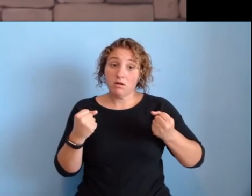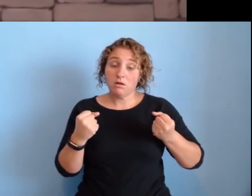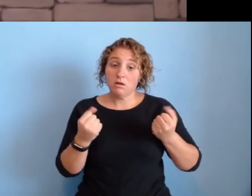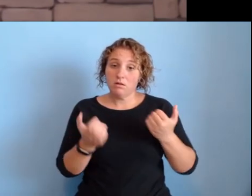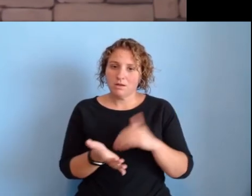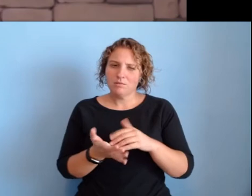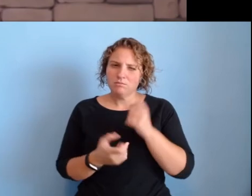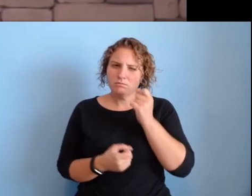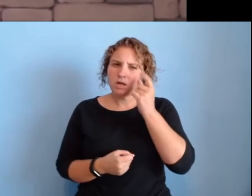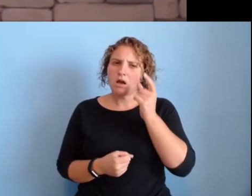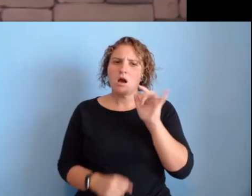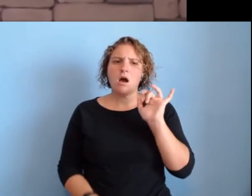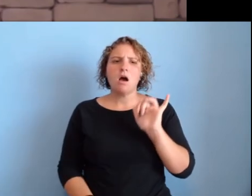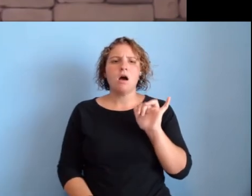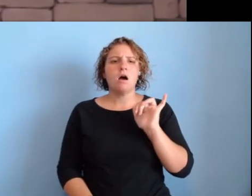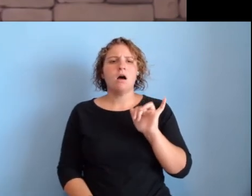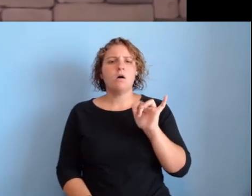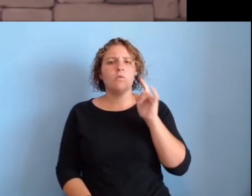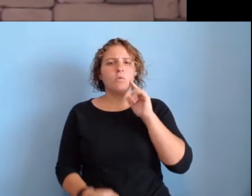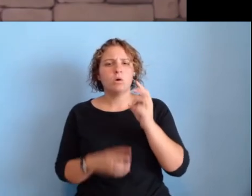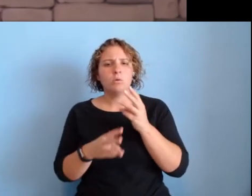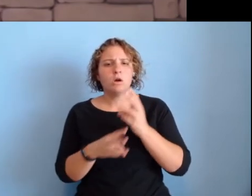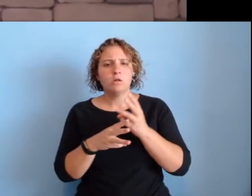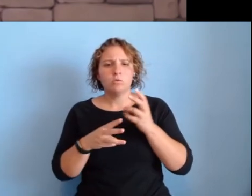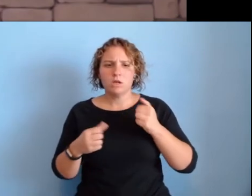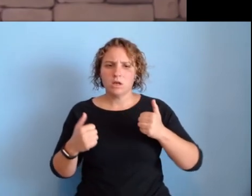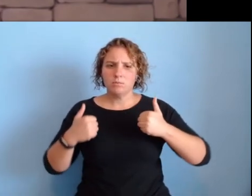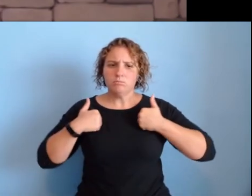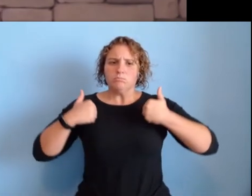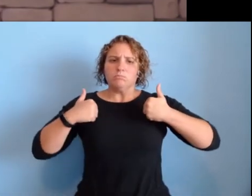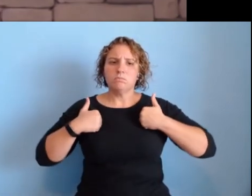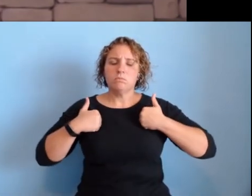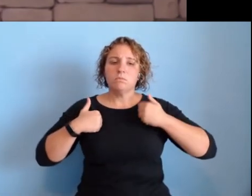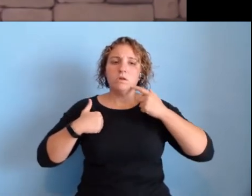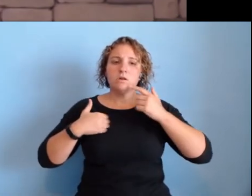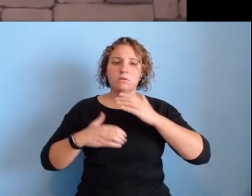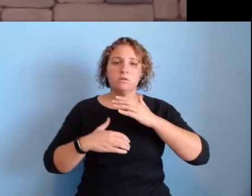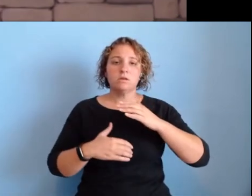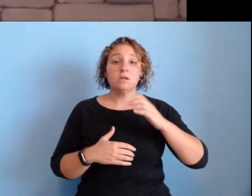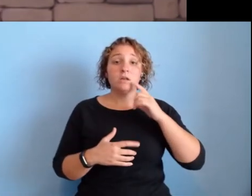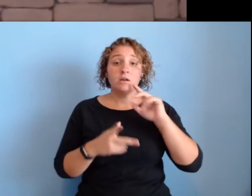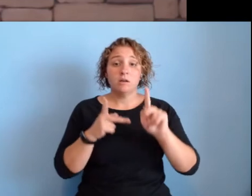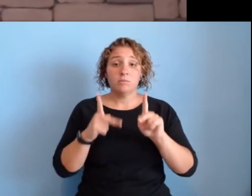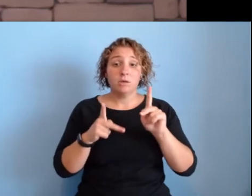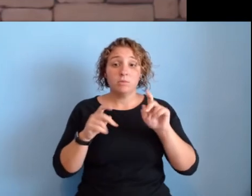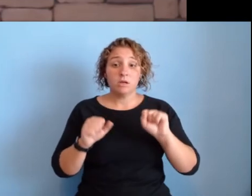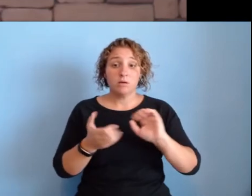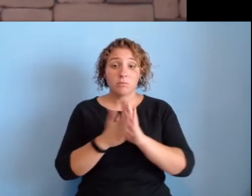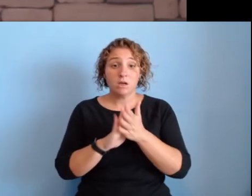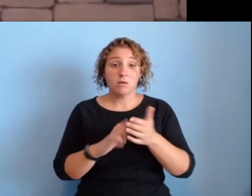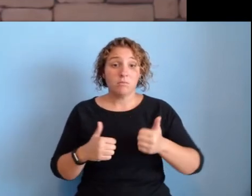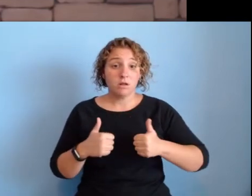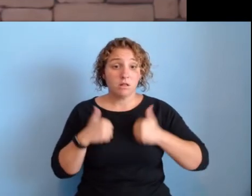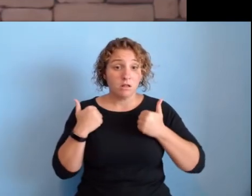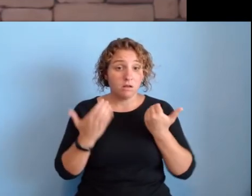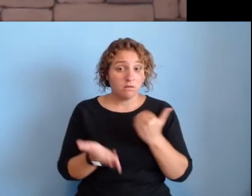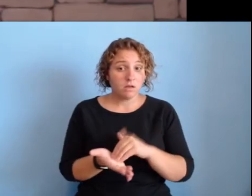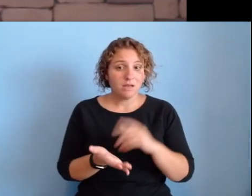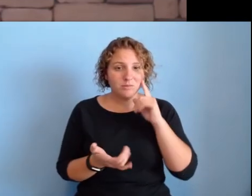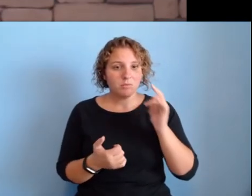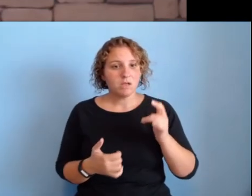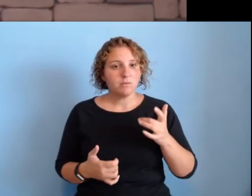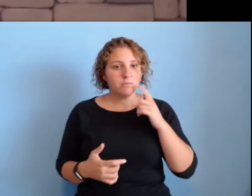begin to have some lights go? Like, you know, we're now in a world where we can resuscitate people and it's amazing. Sometimes they have been flatlined for a considerable amount